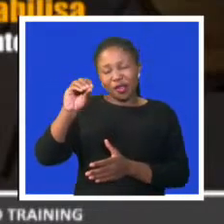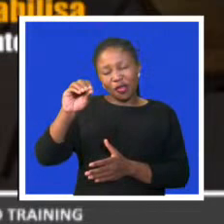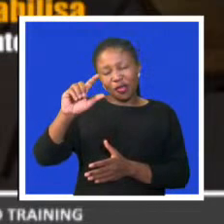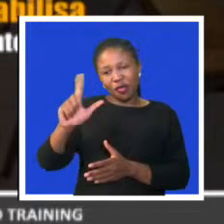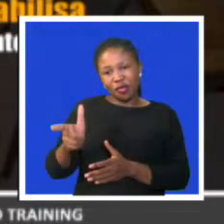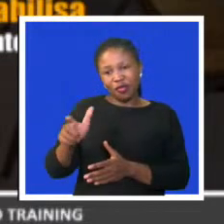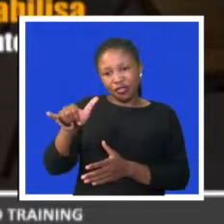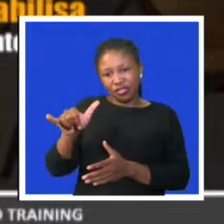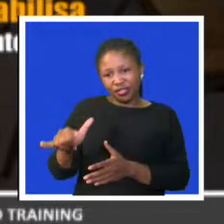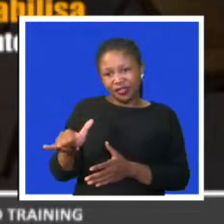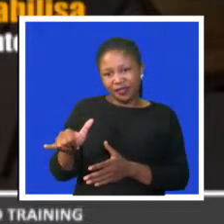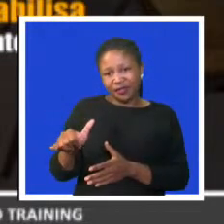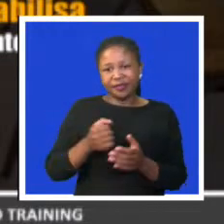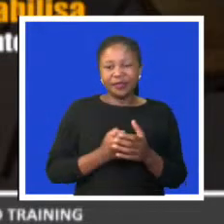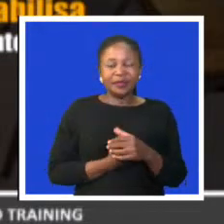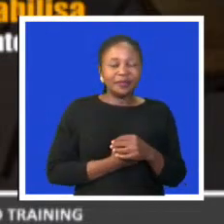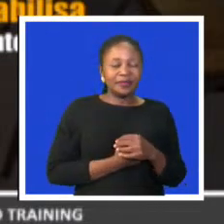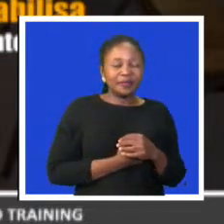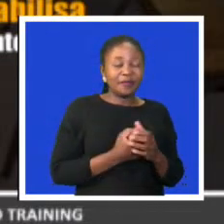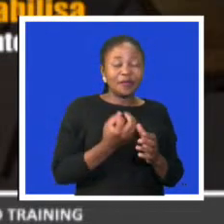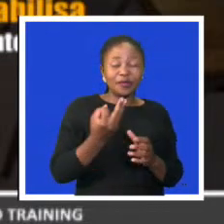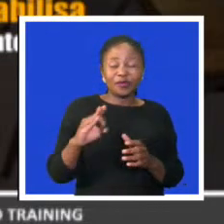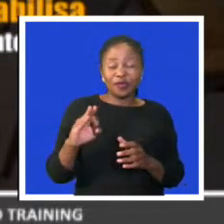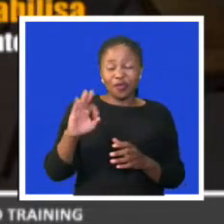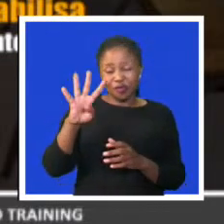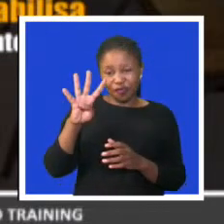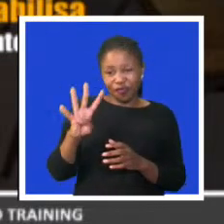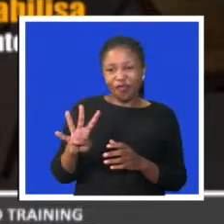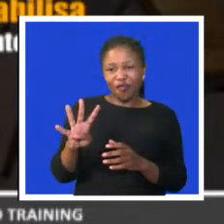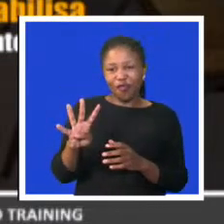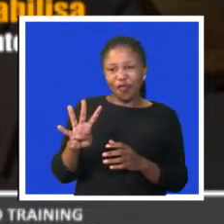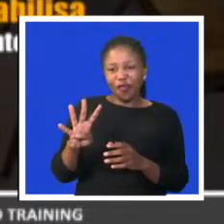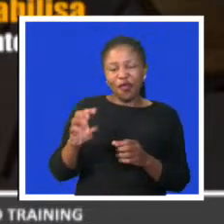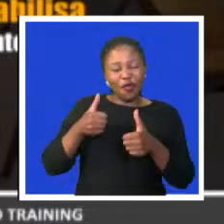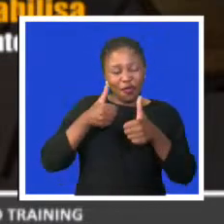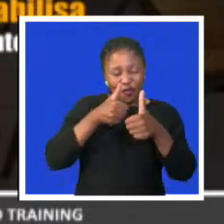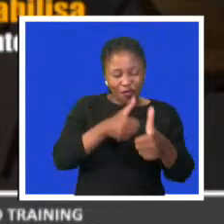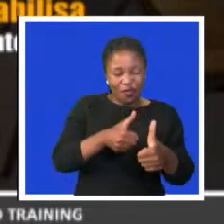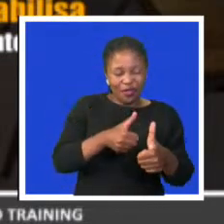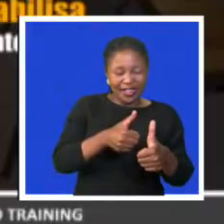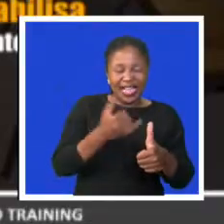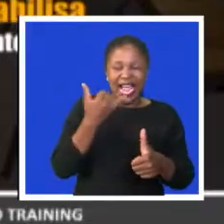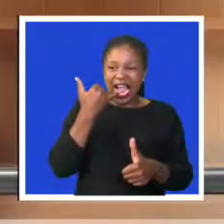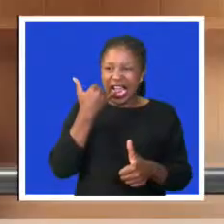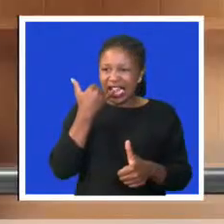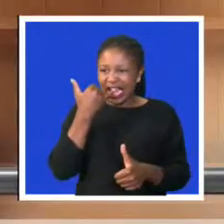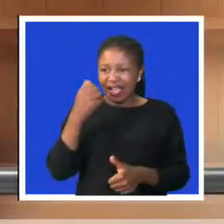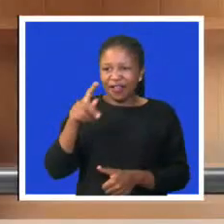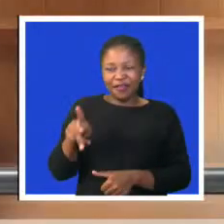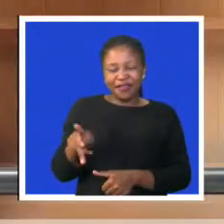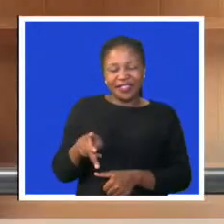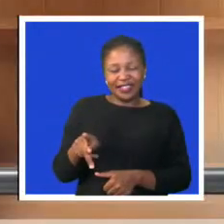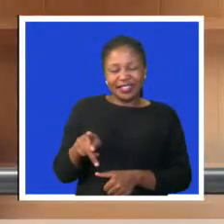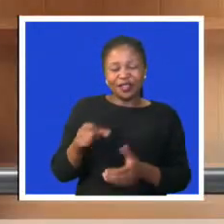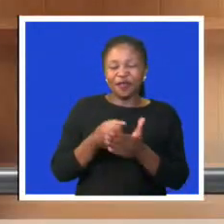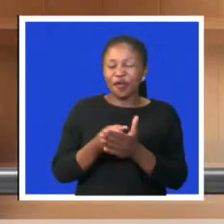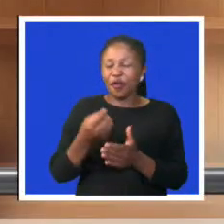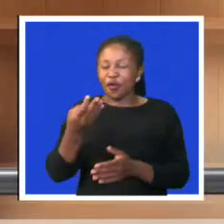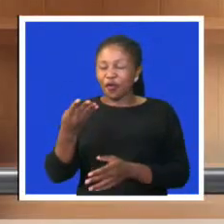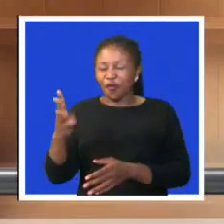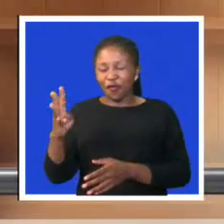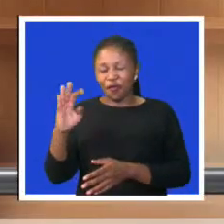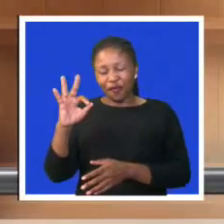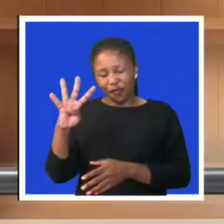4s. And then from 4:30 p.m. until 5 p.m. is physics for form 4s. Yes, of course, that's what the